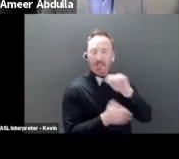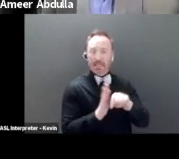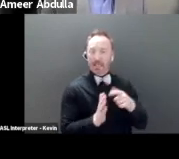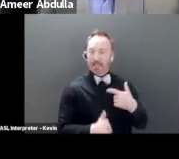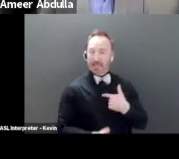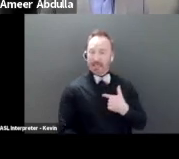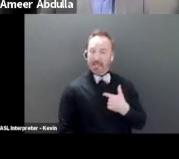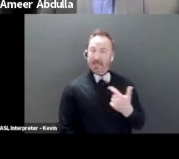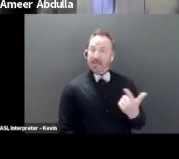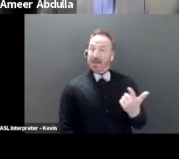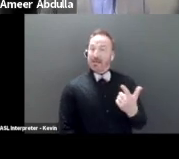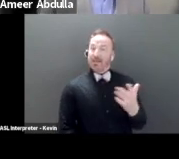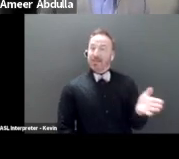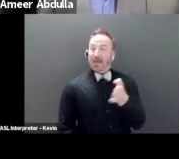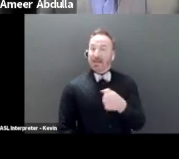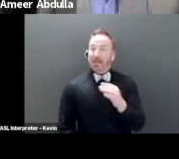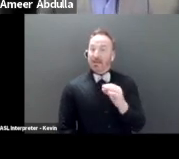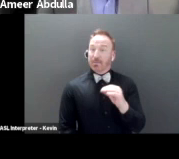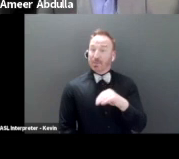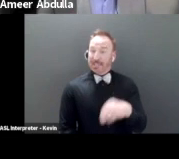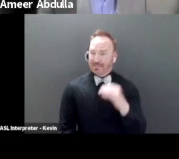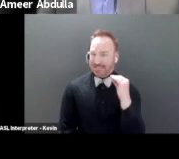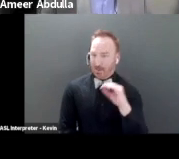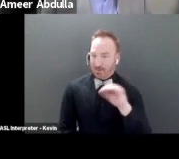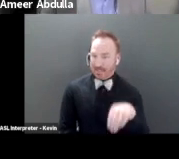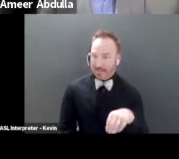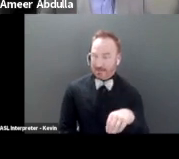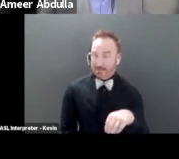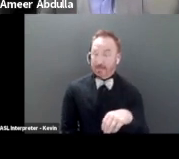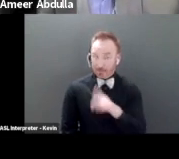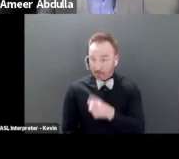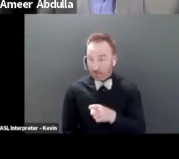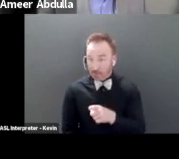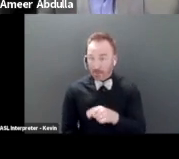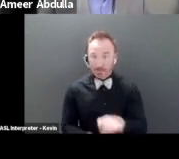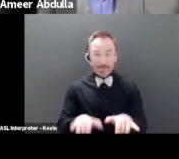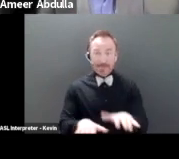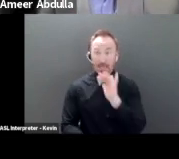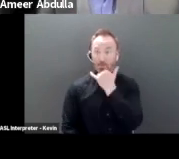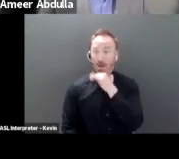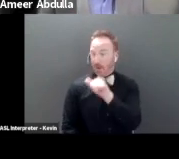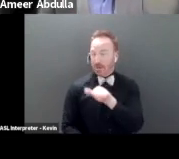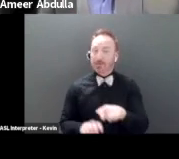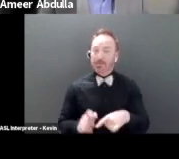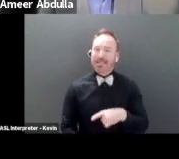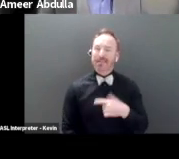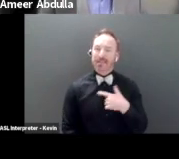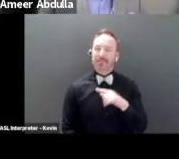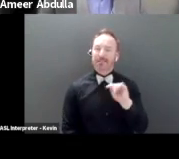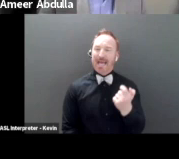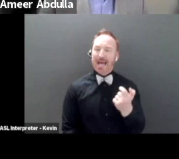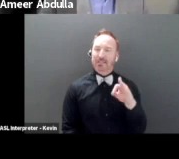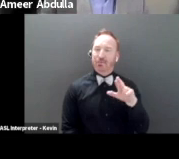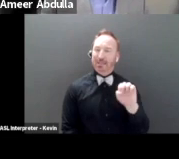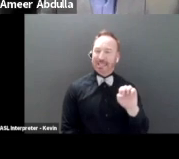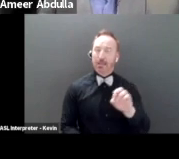is 0%. No, that's true. There's no typo. It's 0. It is tax-free, and so people get really excited by it because they